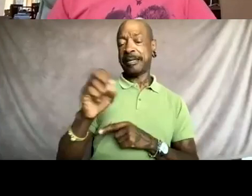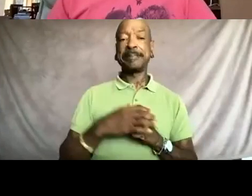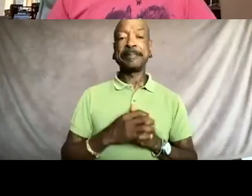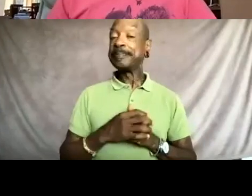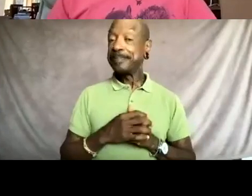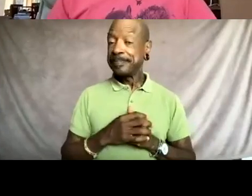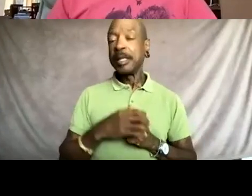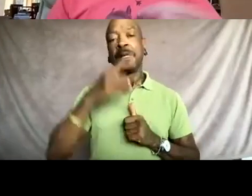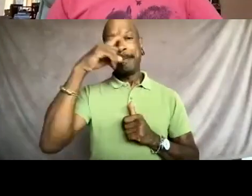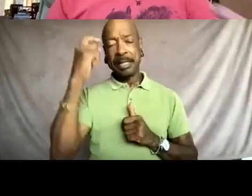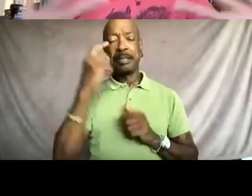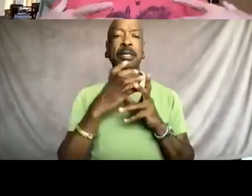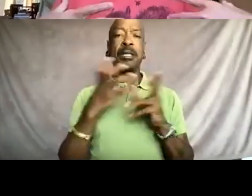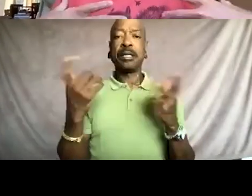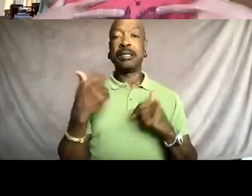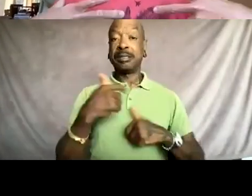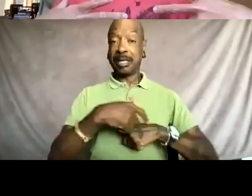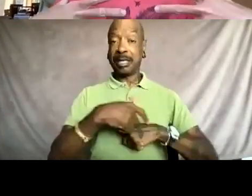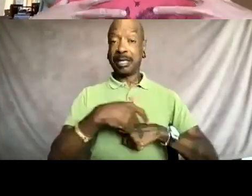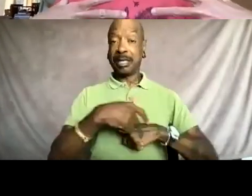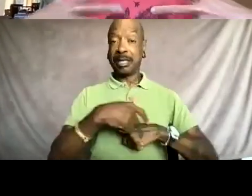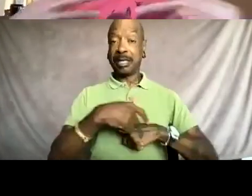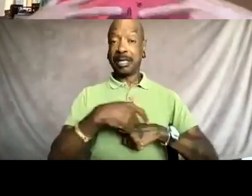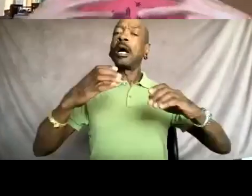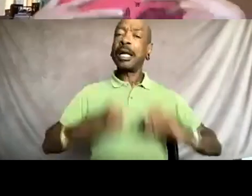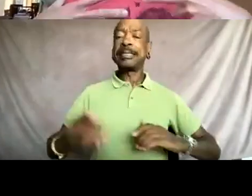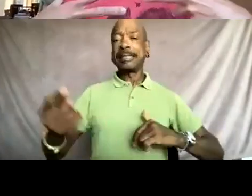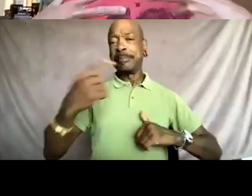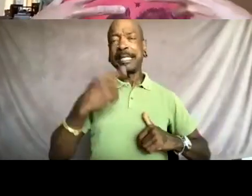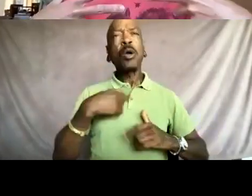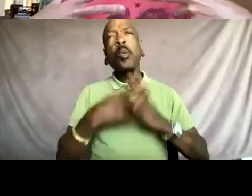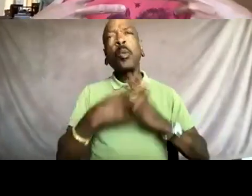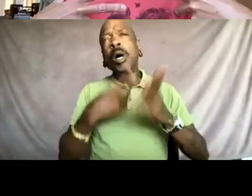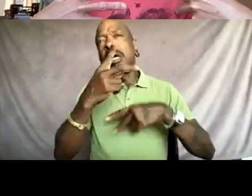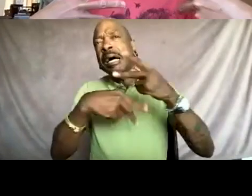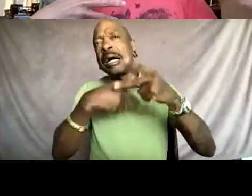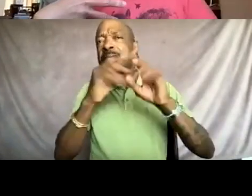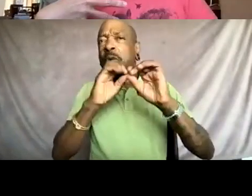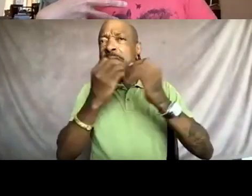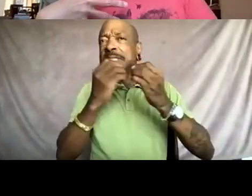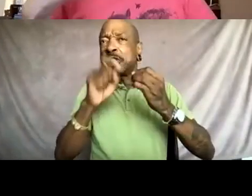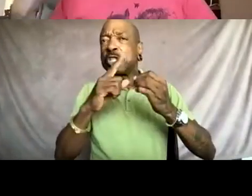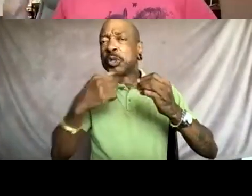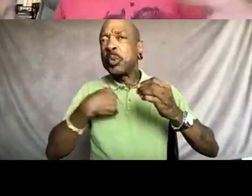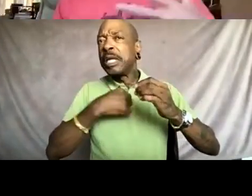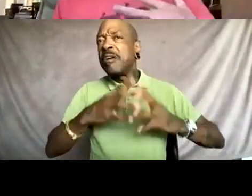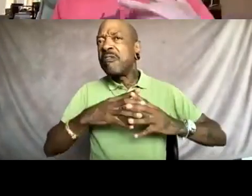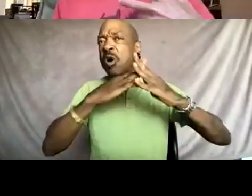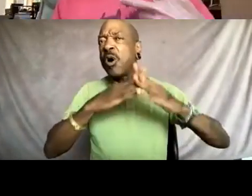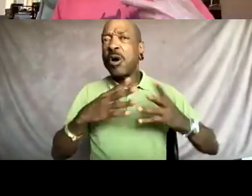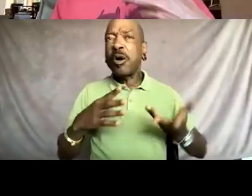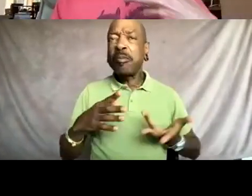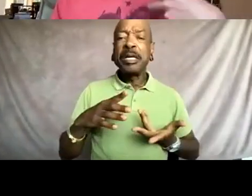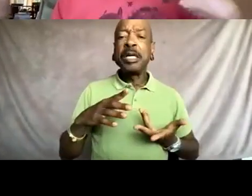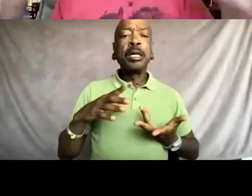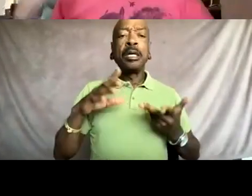Because a lot of times, we have clients come to us and they say, oh, what kind of organization should we form? Should we form a B Corp, or should we form